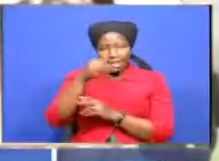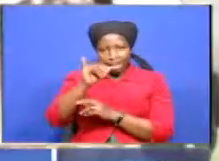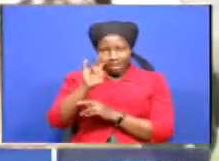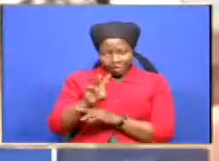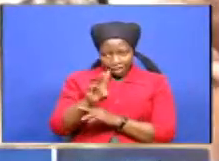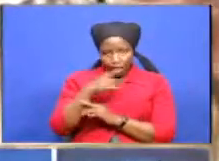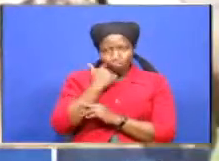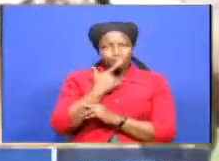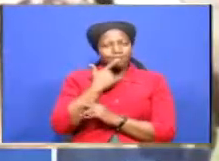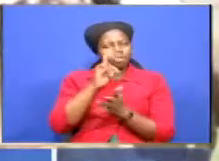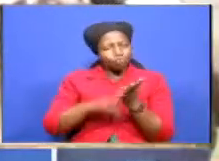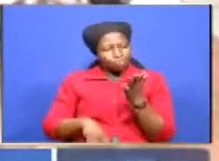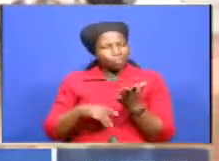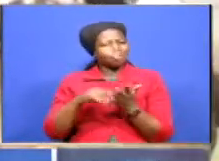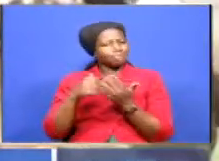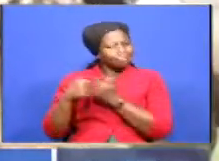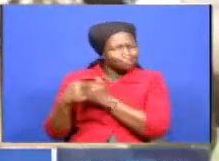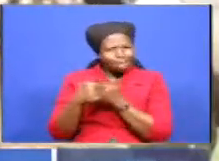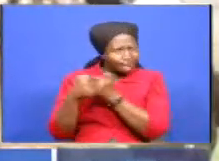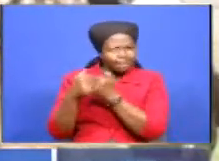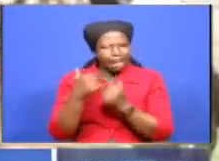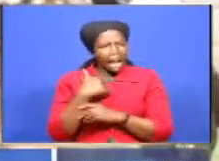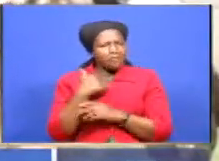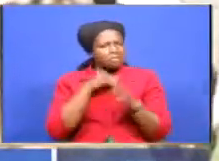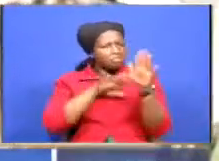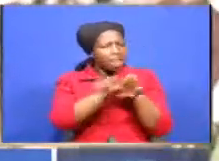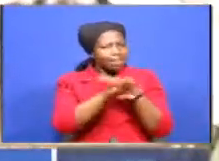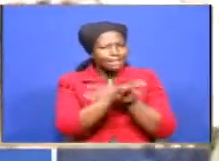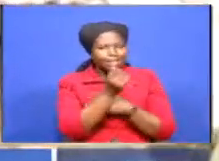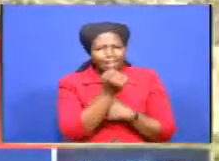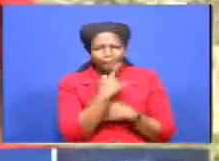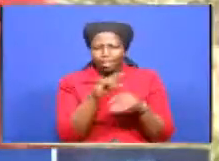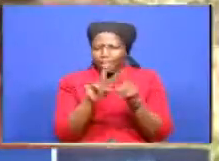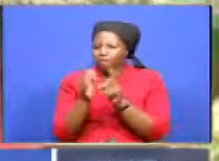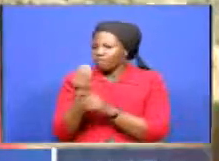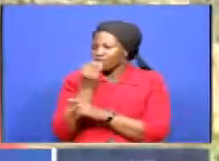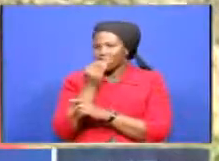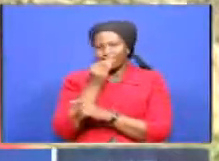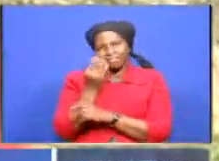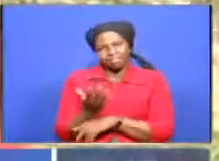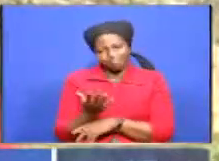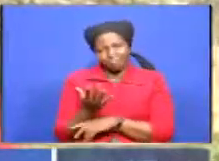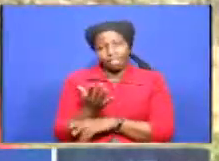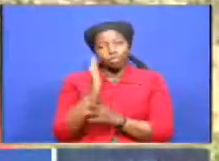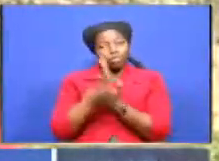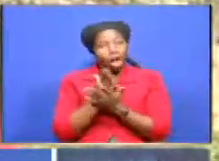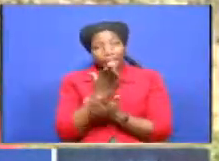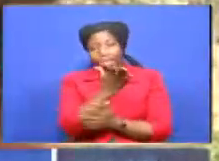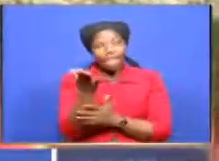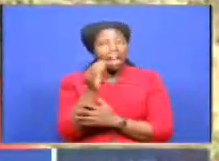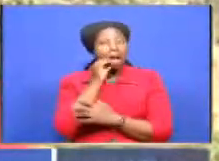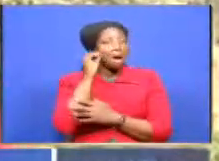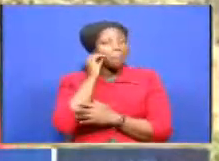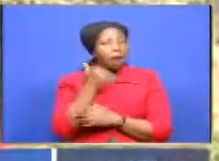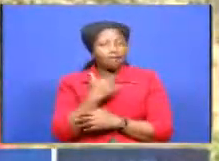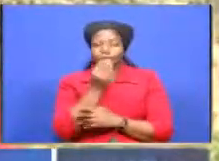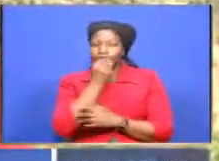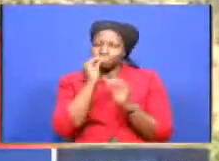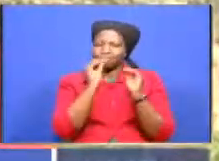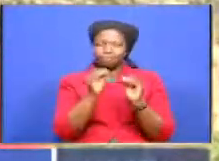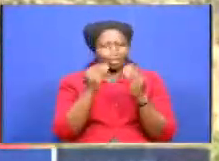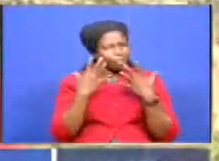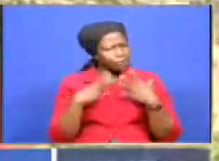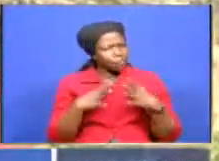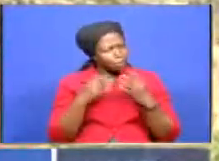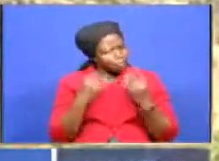it has been challenging times to access medication as well as food. Hakuna chakula iko kwa nyumba na watu wengi wanaumia sana. Kuna